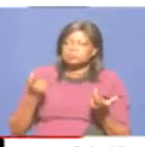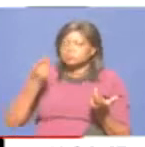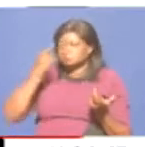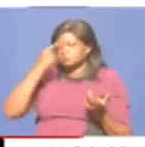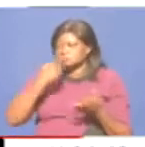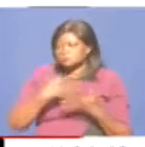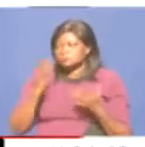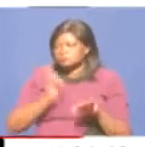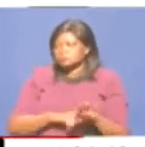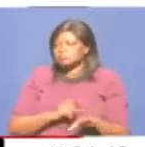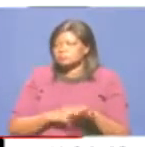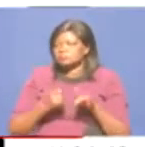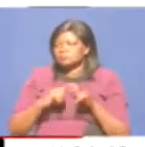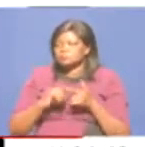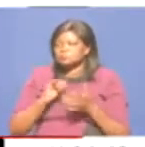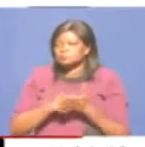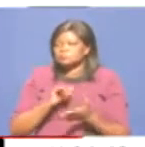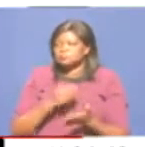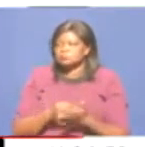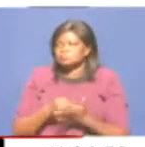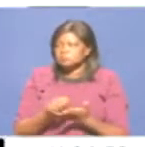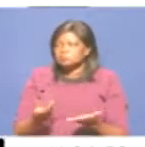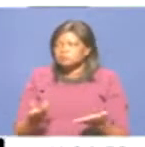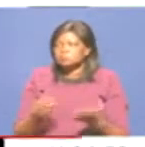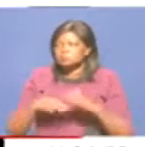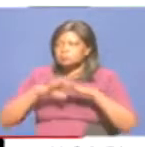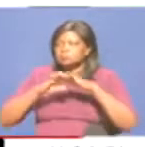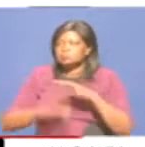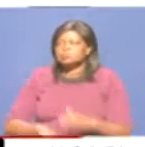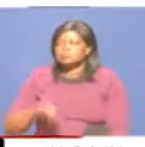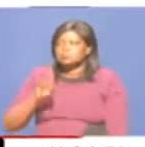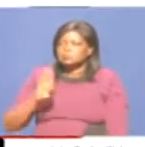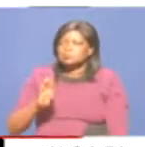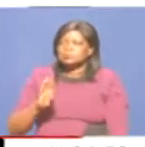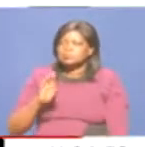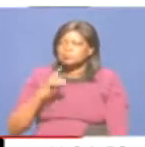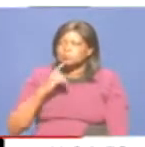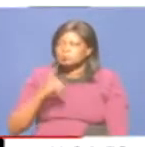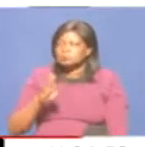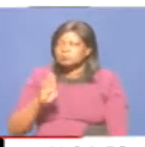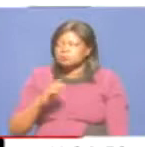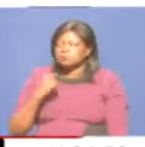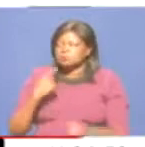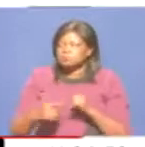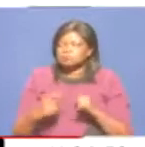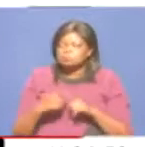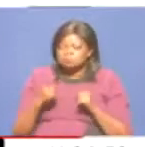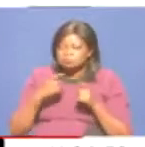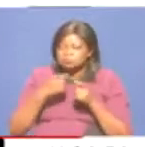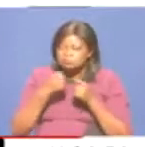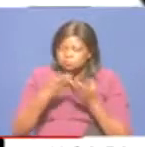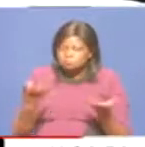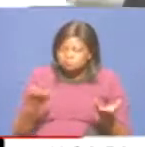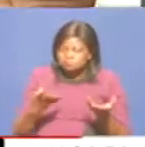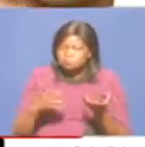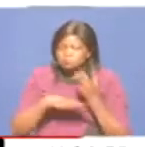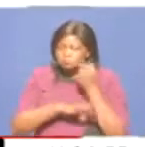period, then that money is less than 100 billion in a year. It is doable. How much do you steal?